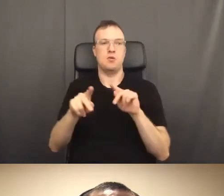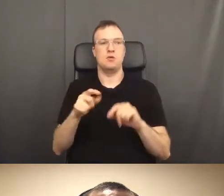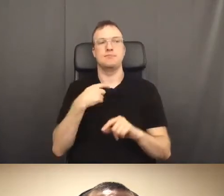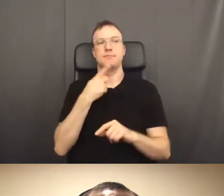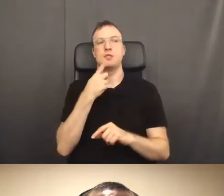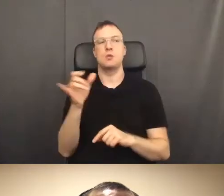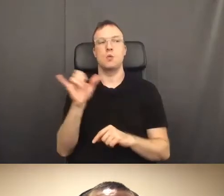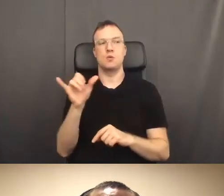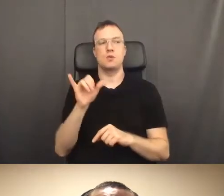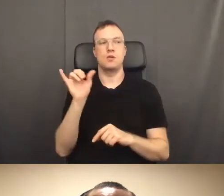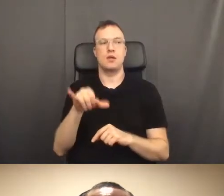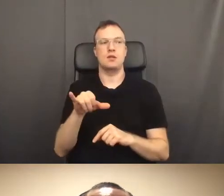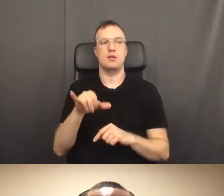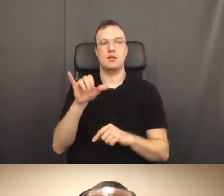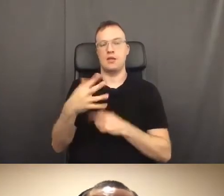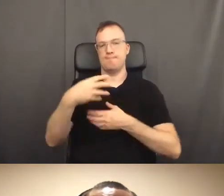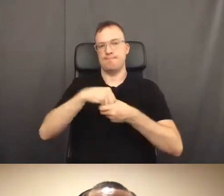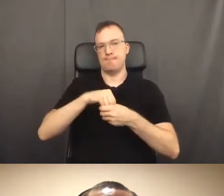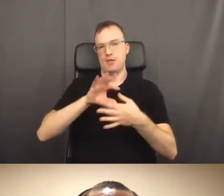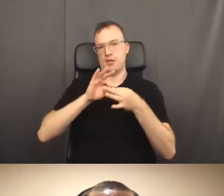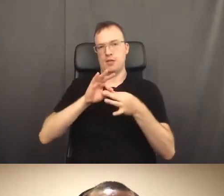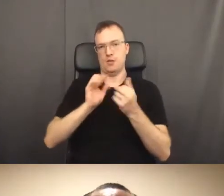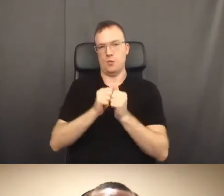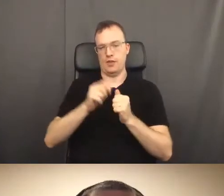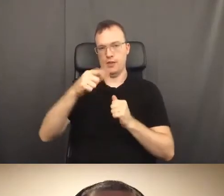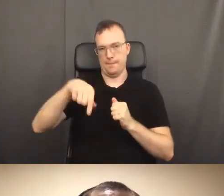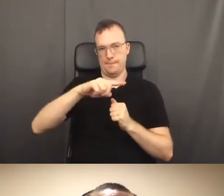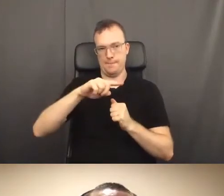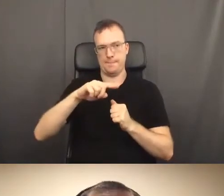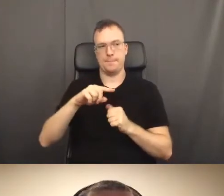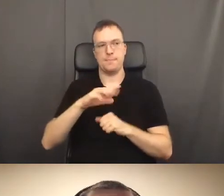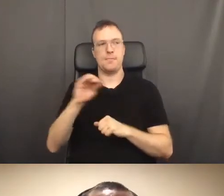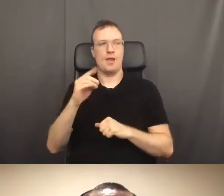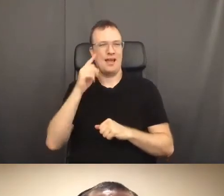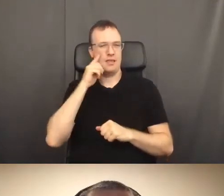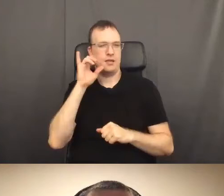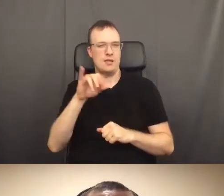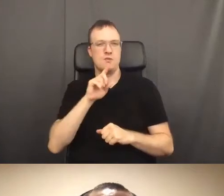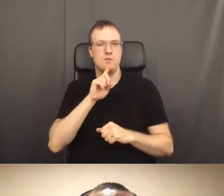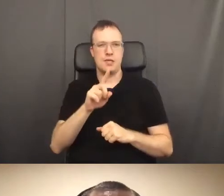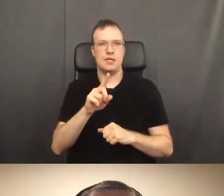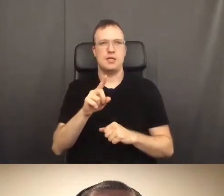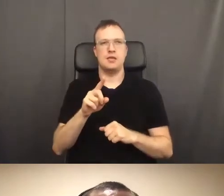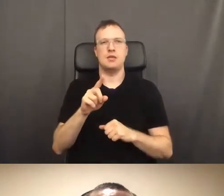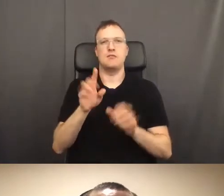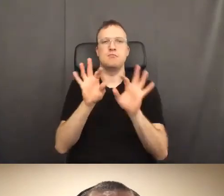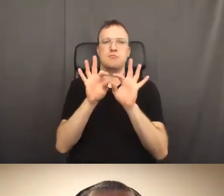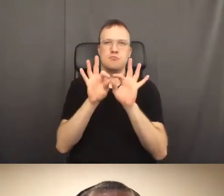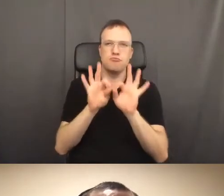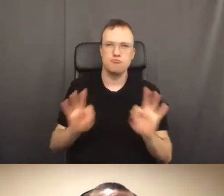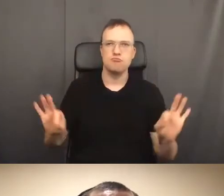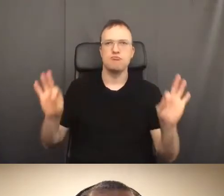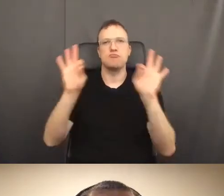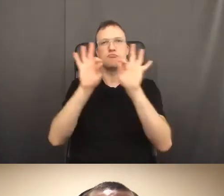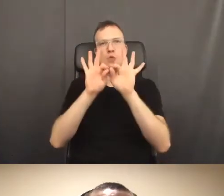also that that's part of connecting with them. And I think that's a really critical piece